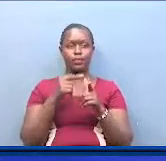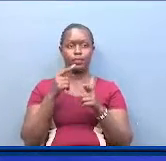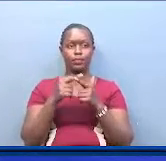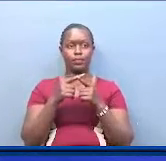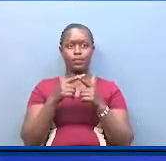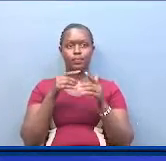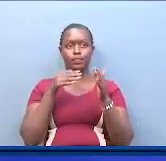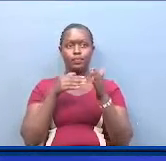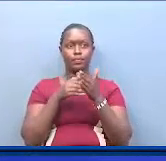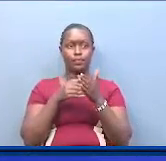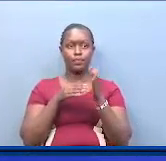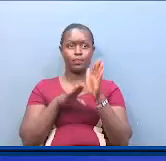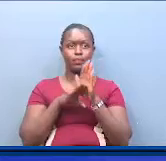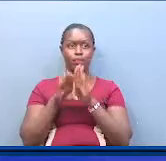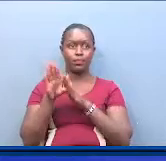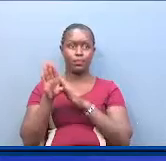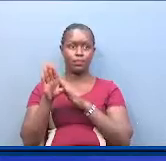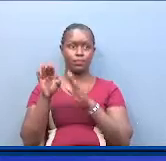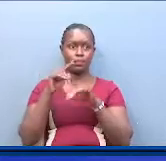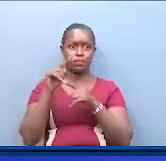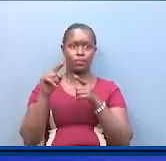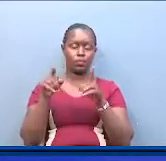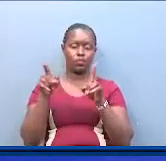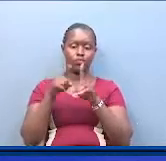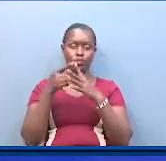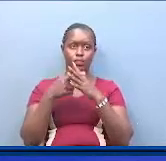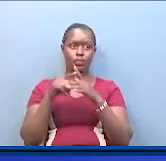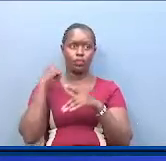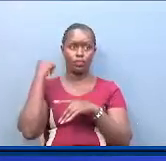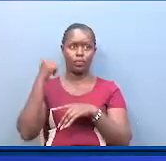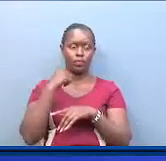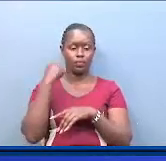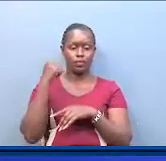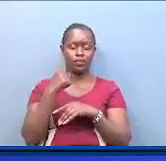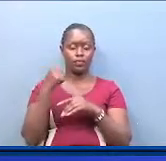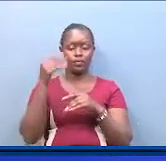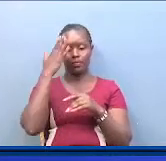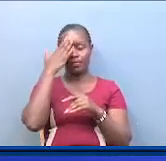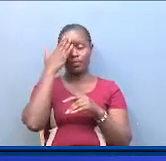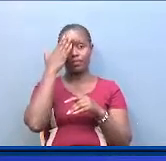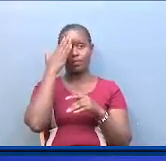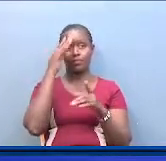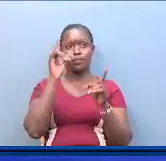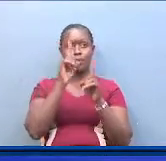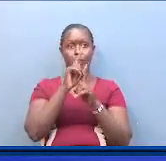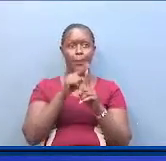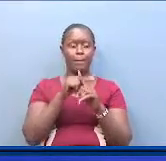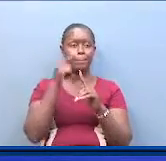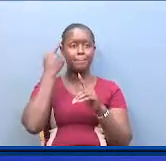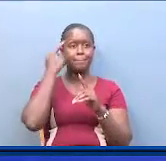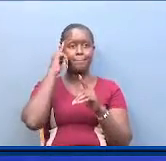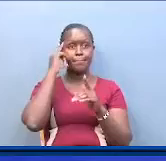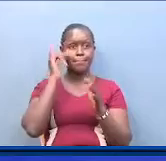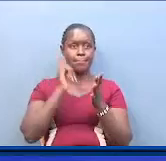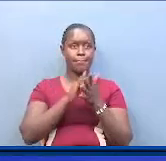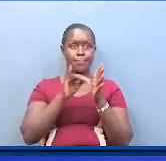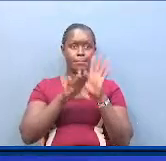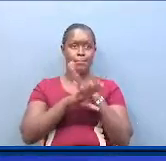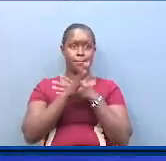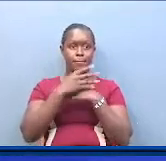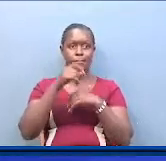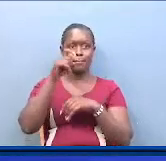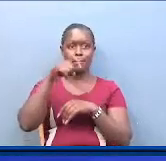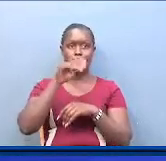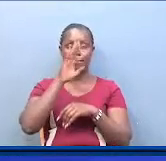he stopped development and he went into politics immediately. You know, I think Deputy President should be